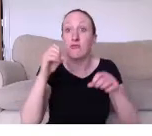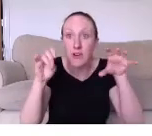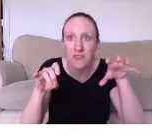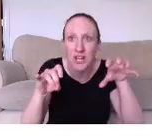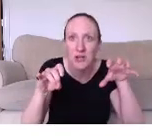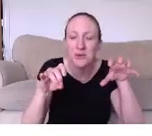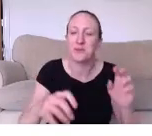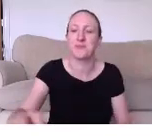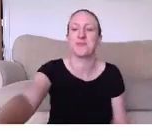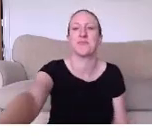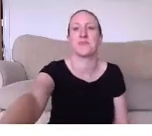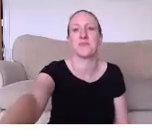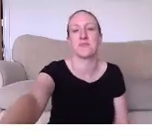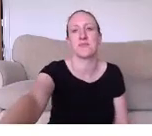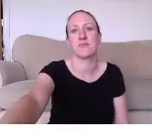The Gruffalo.